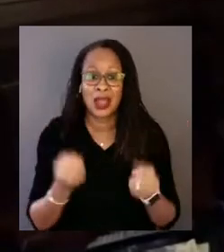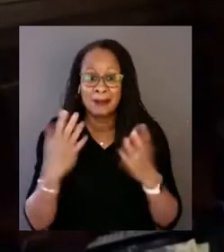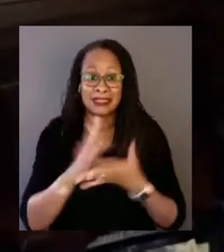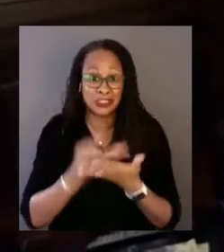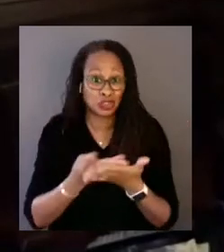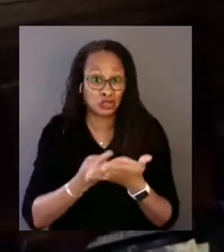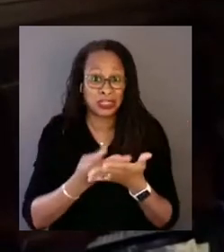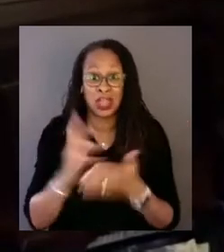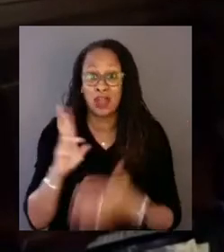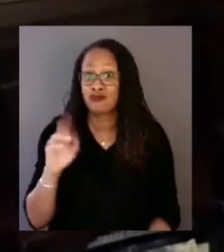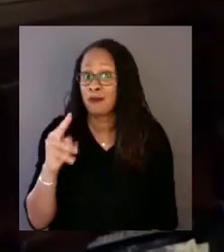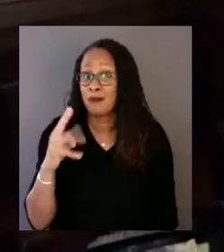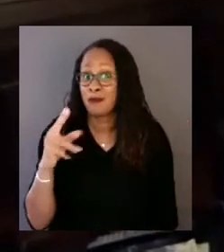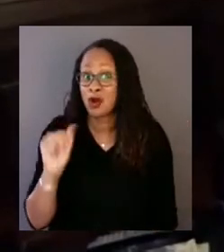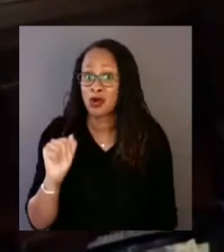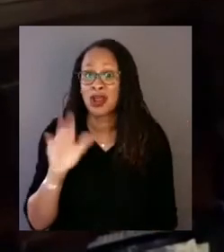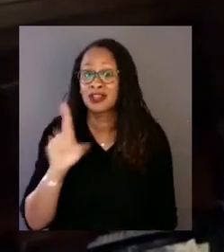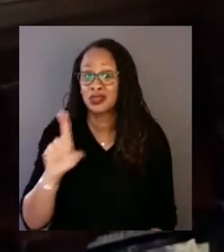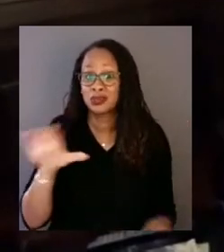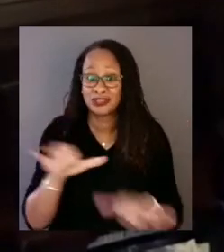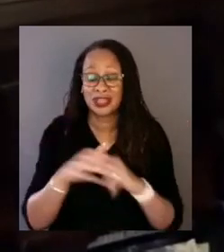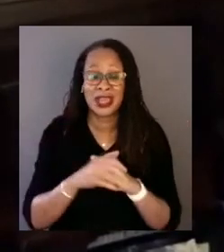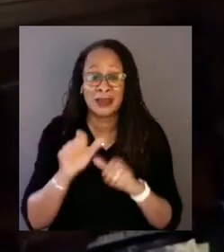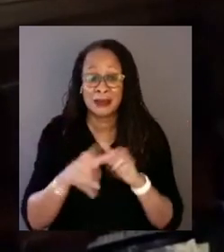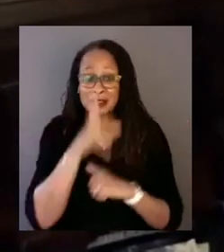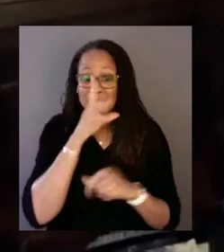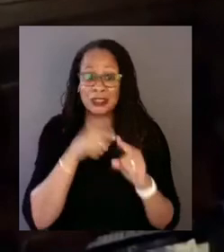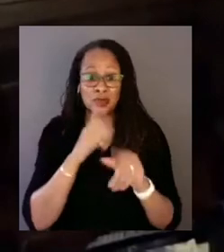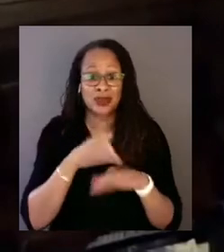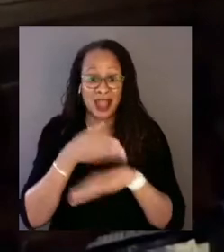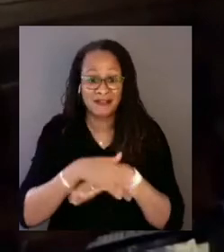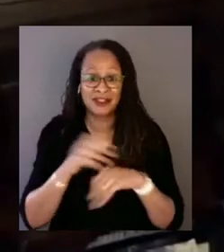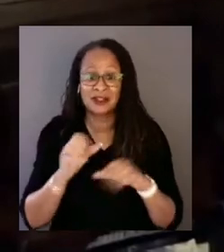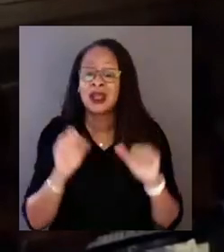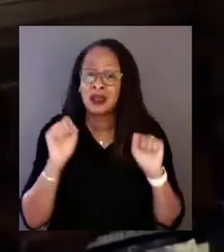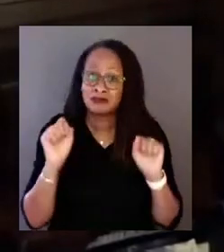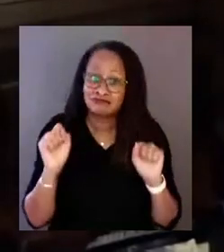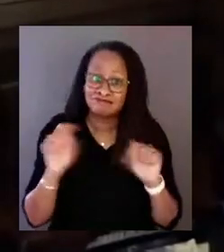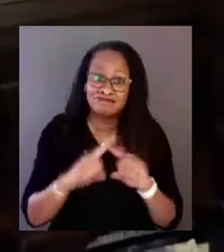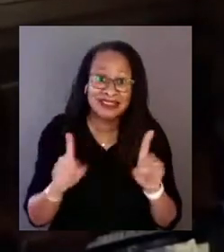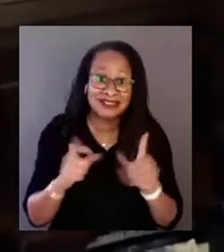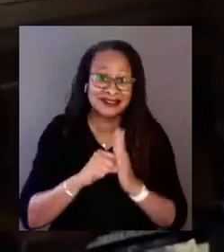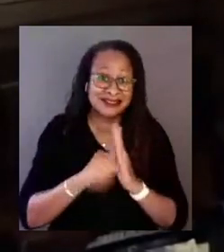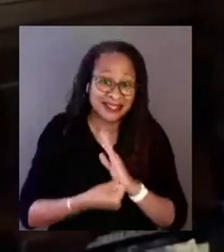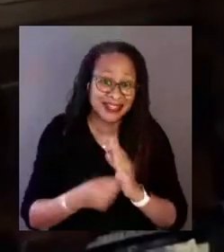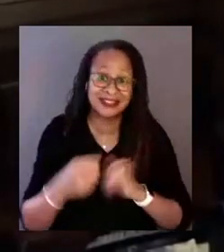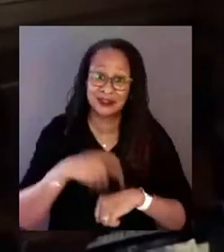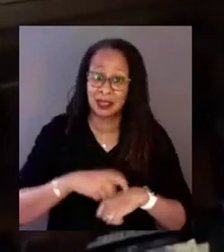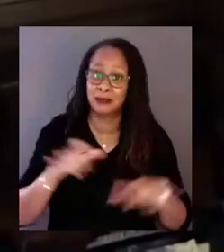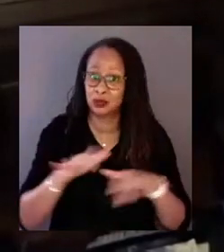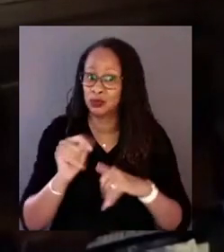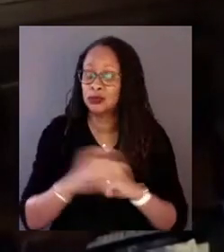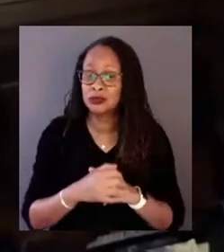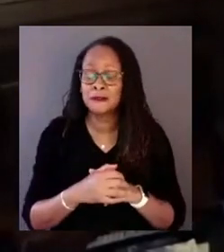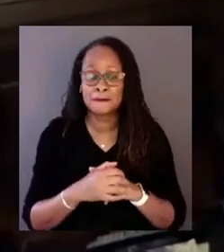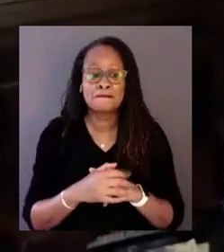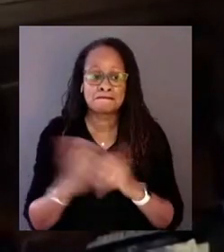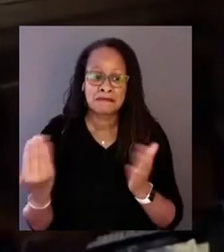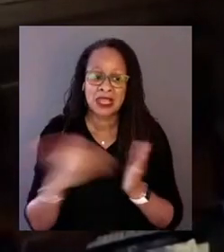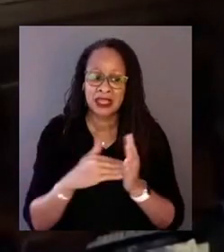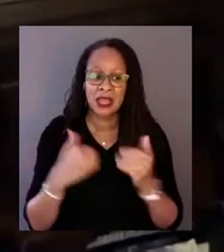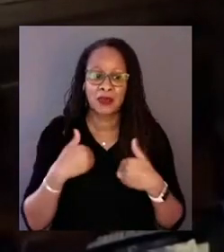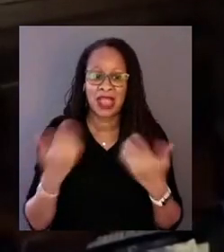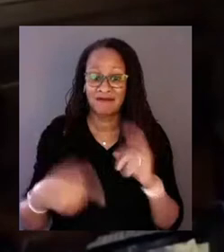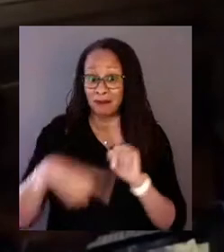did, but there, uh-huh. Or David, you can speak to this afterwards, but, you know, it's intense. And so again, there's a real upside, but I